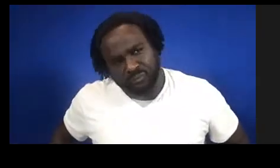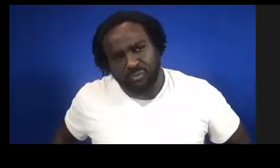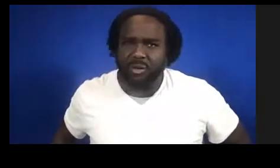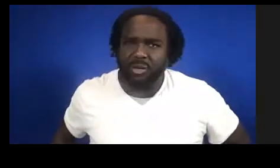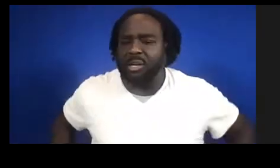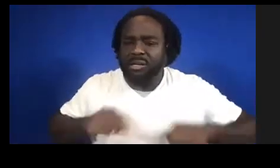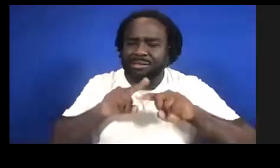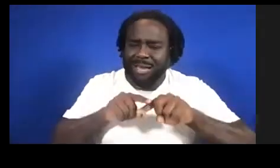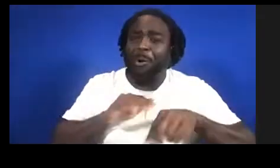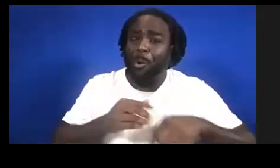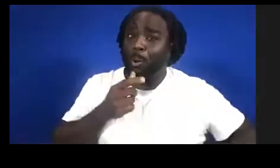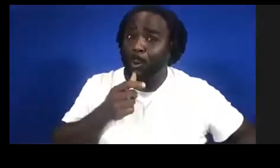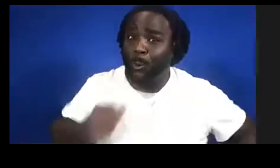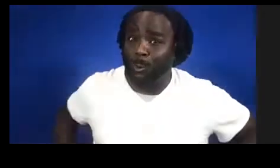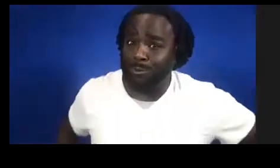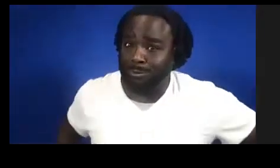listen to my doctor.